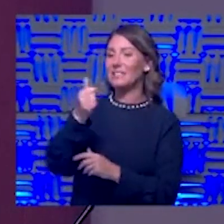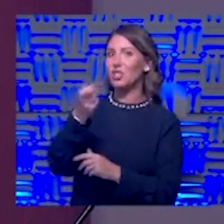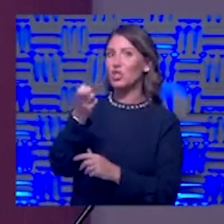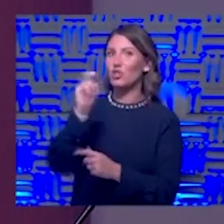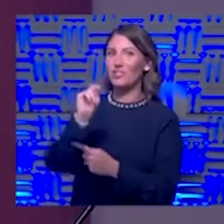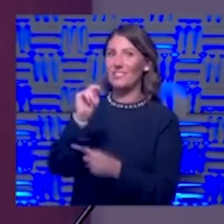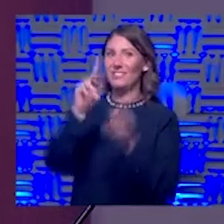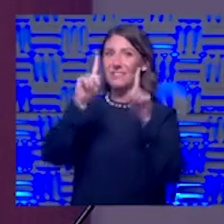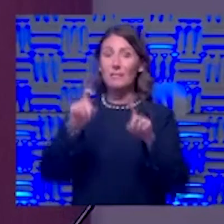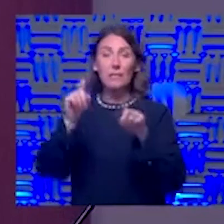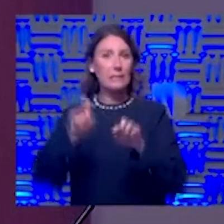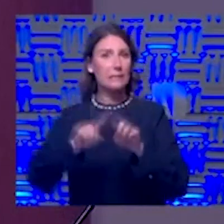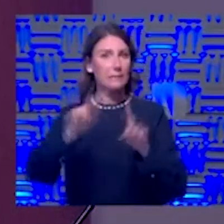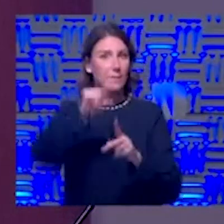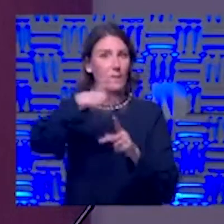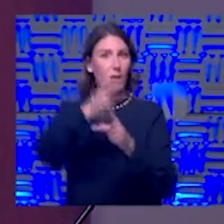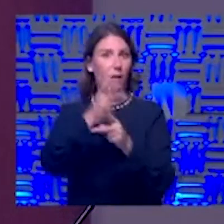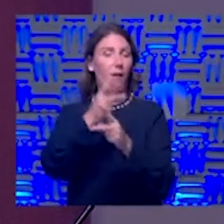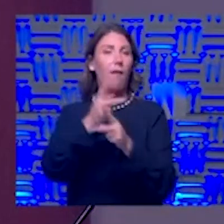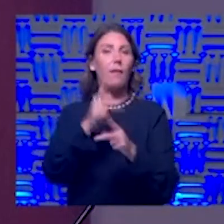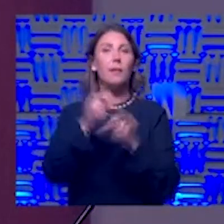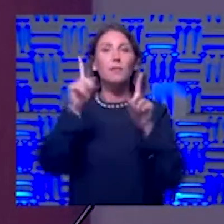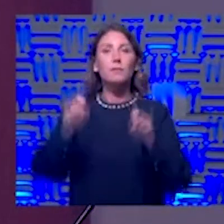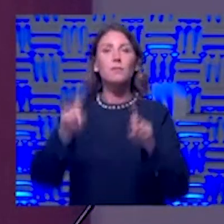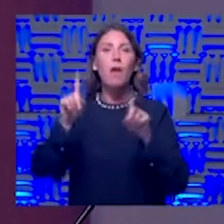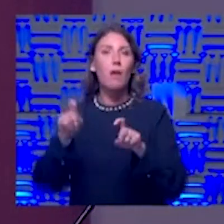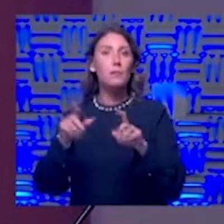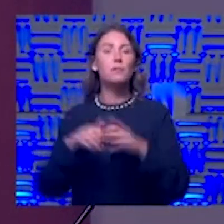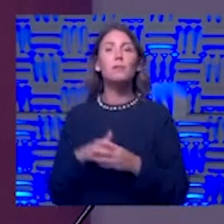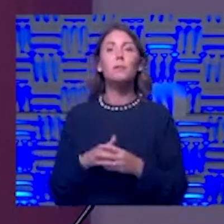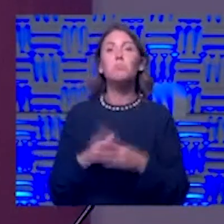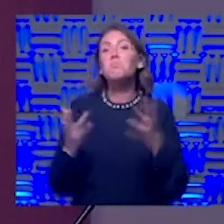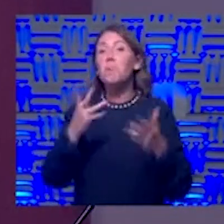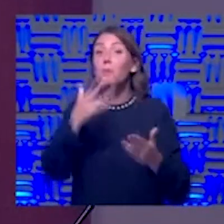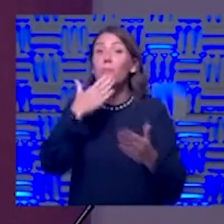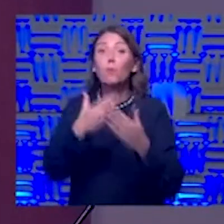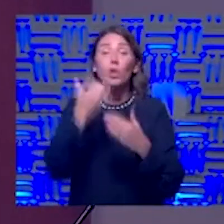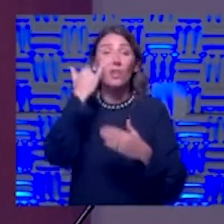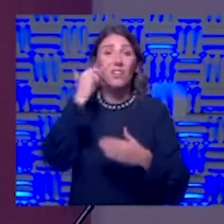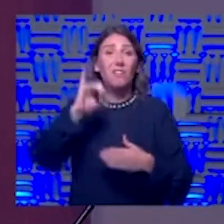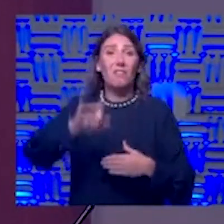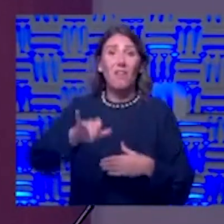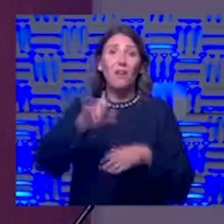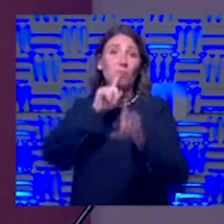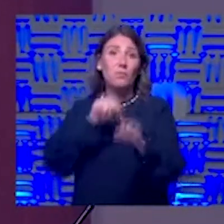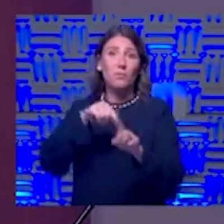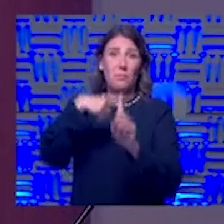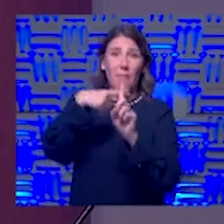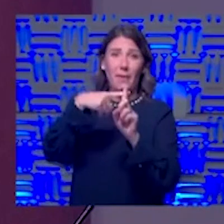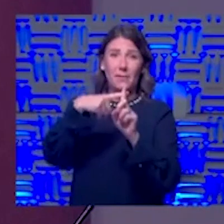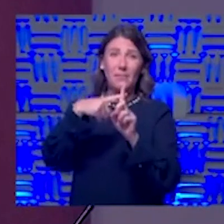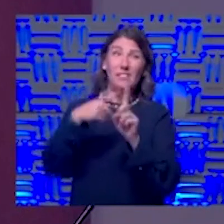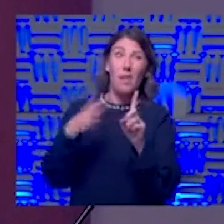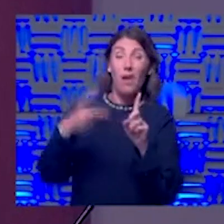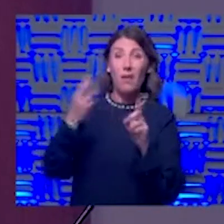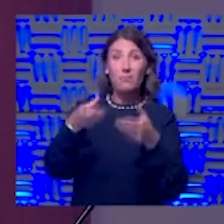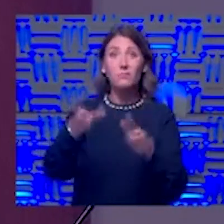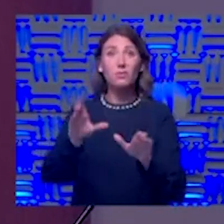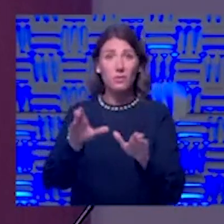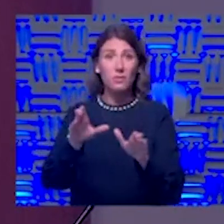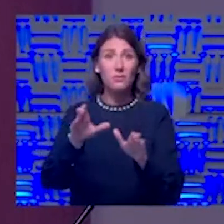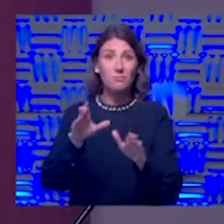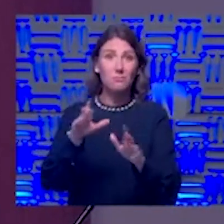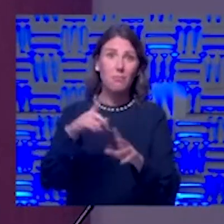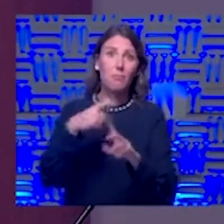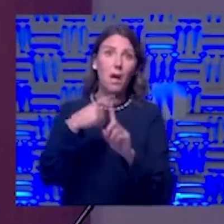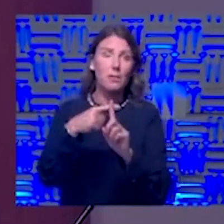totally different style of test. Might be really good. Like if that result is positive, there's a pretty high likelihood that it's positive.